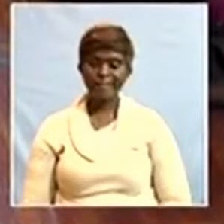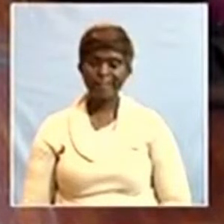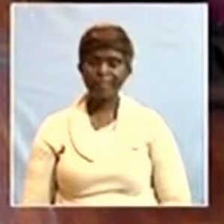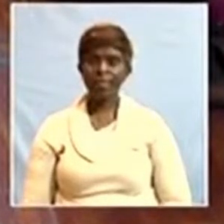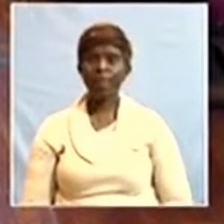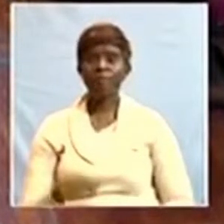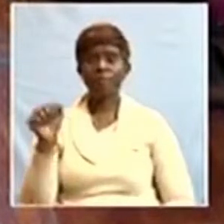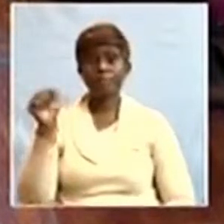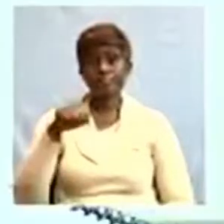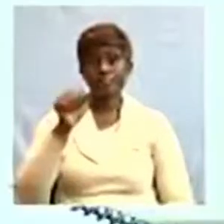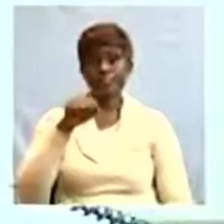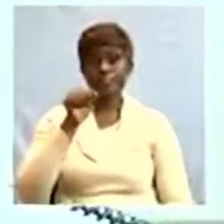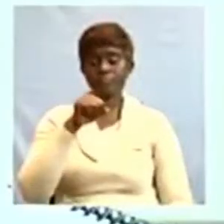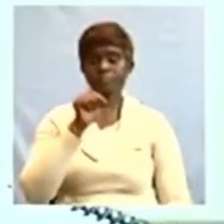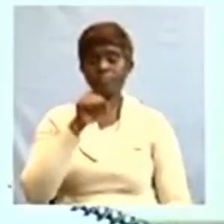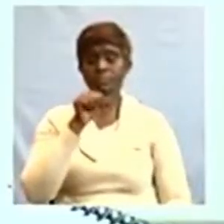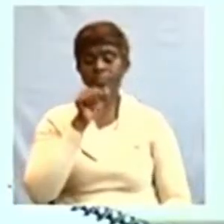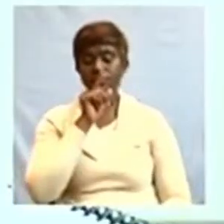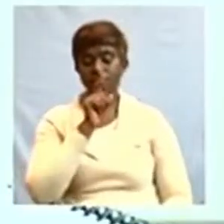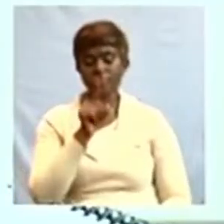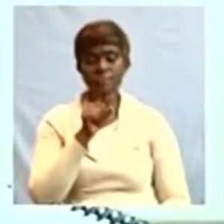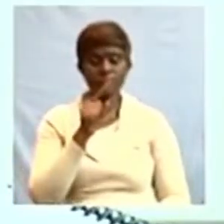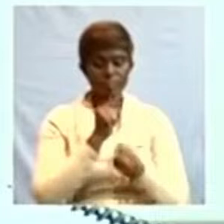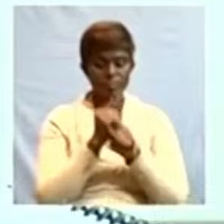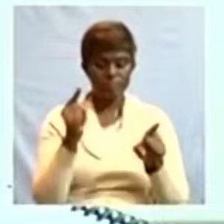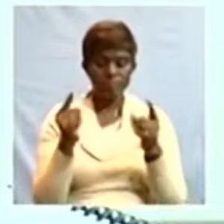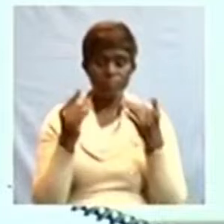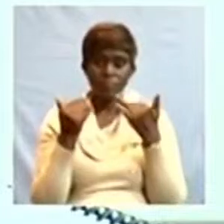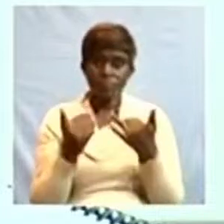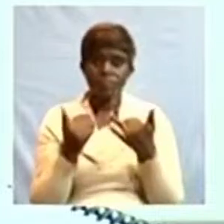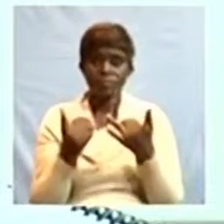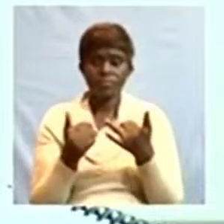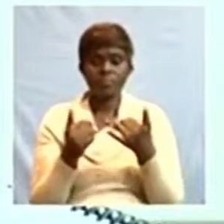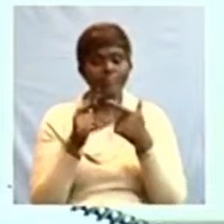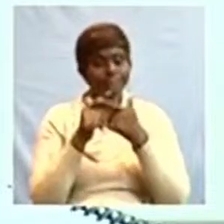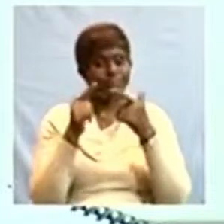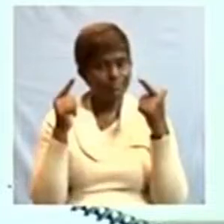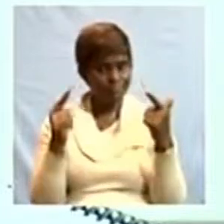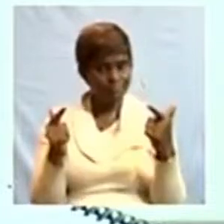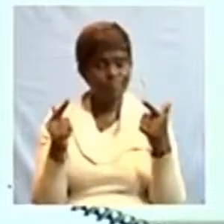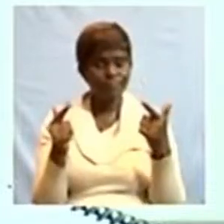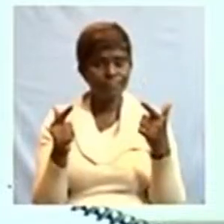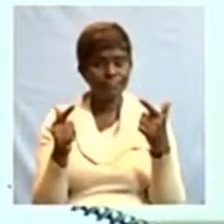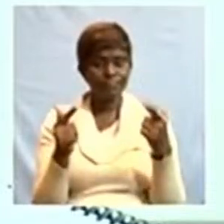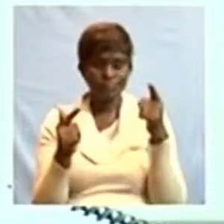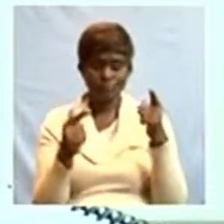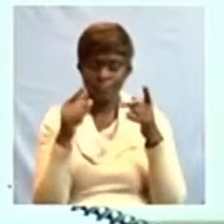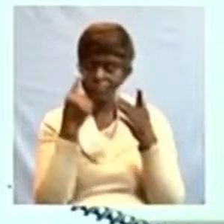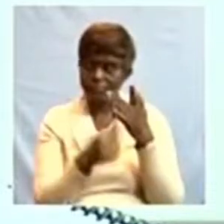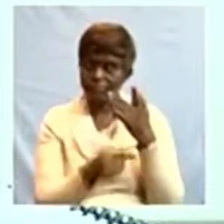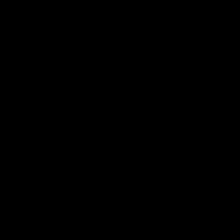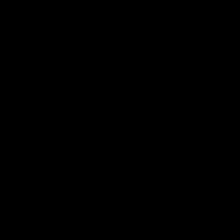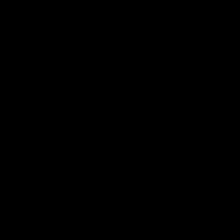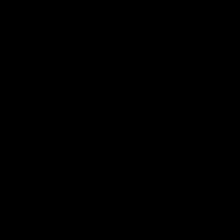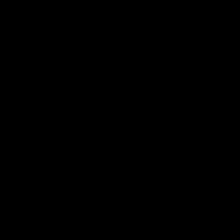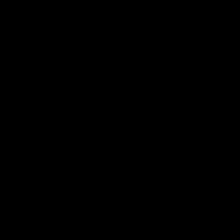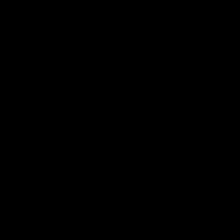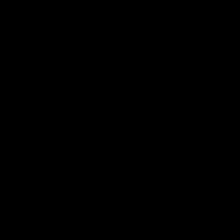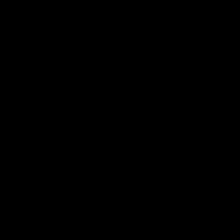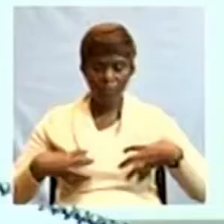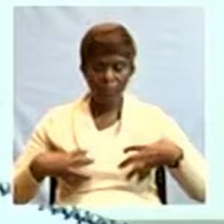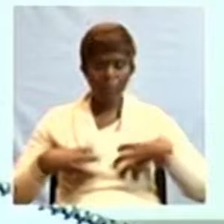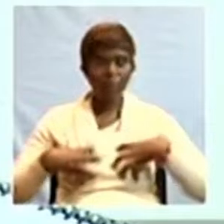We actually are just widening what type of